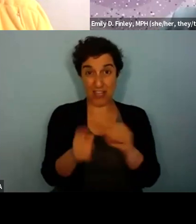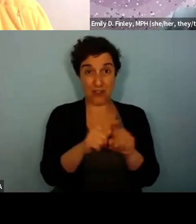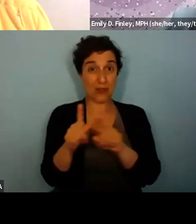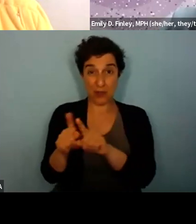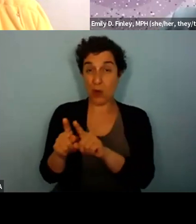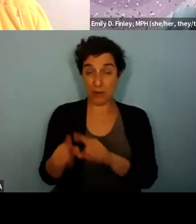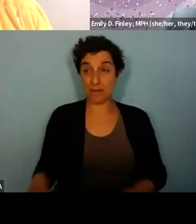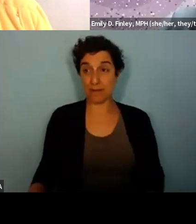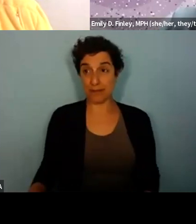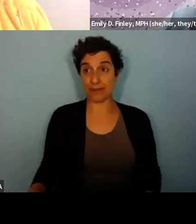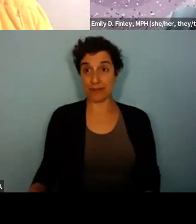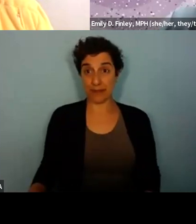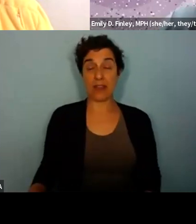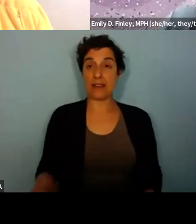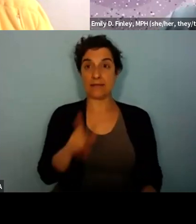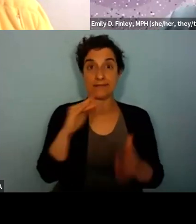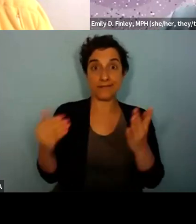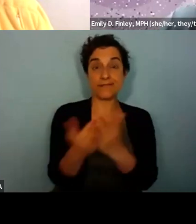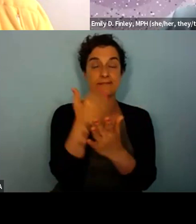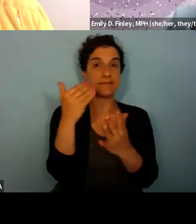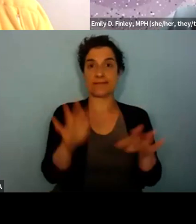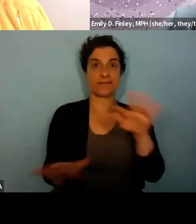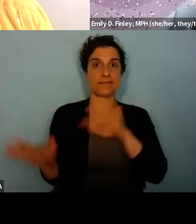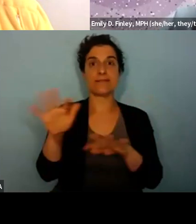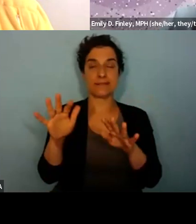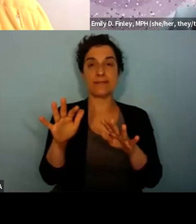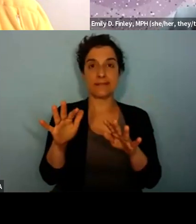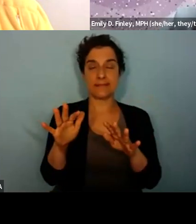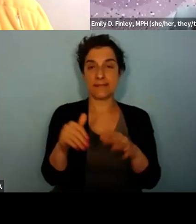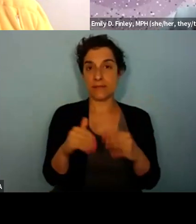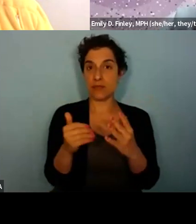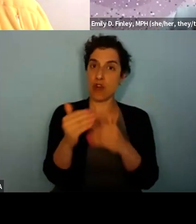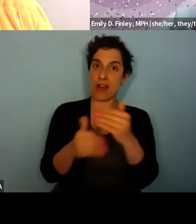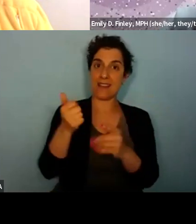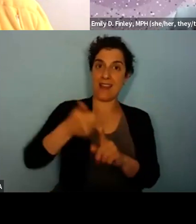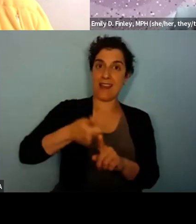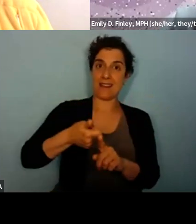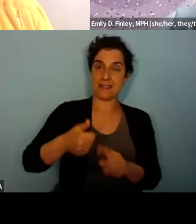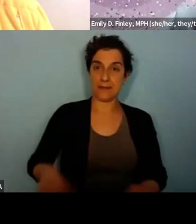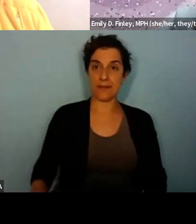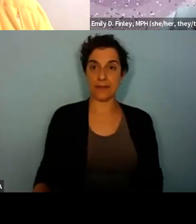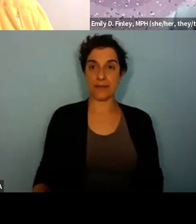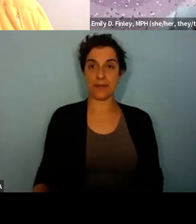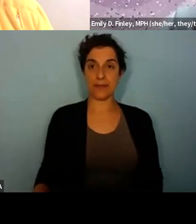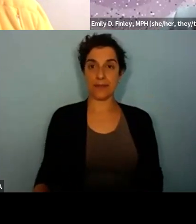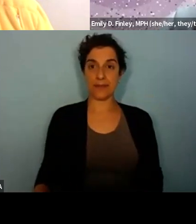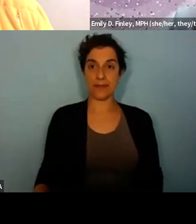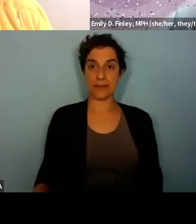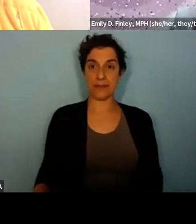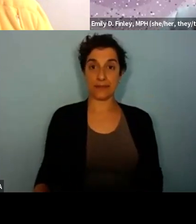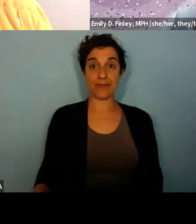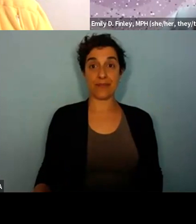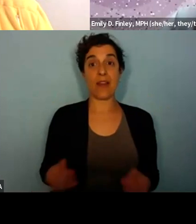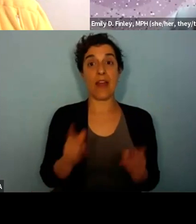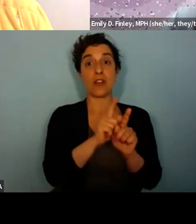of, it's been a very emergent process. And I think that that's kind of a point of